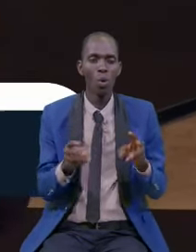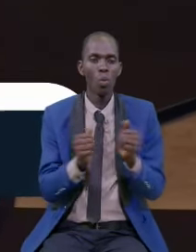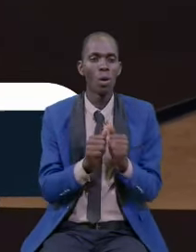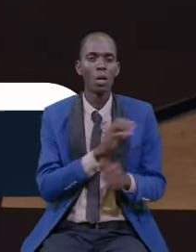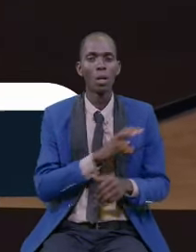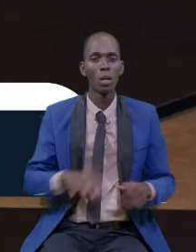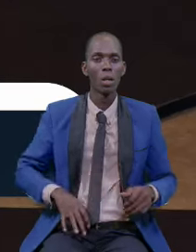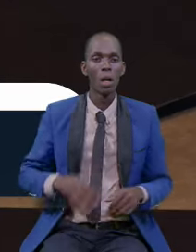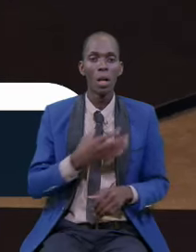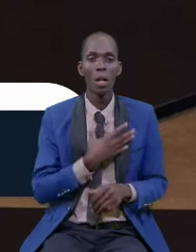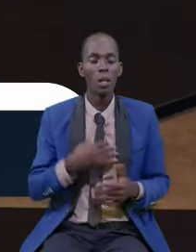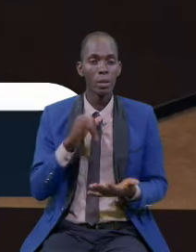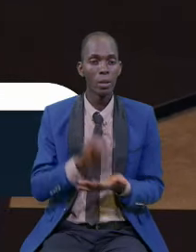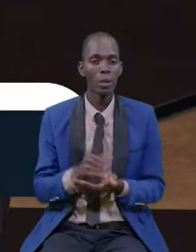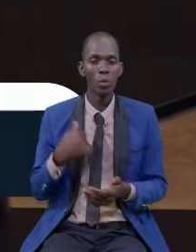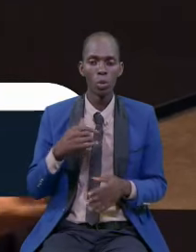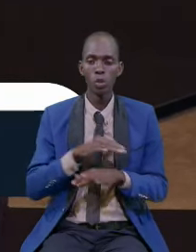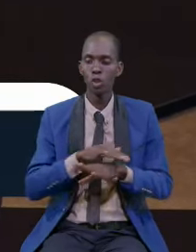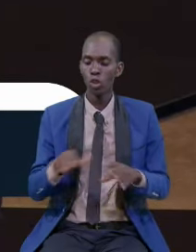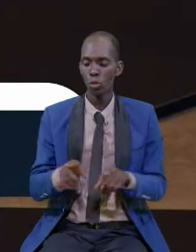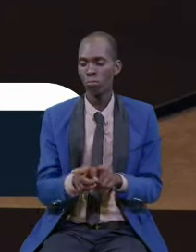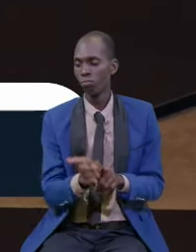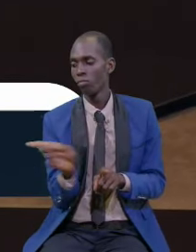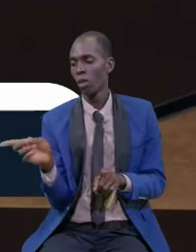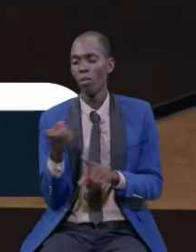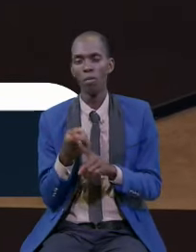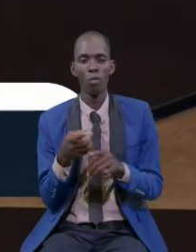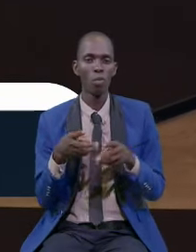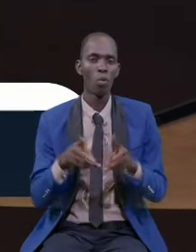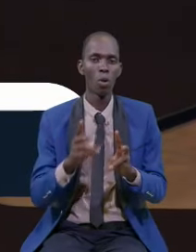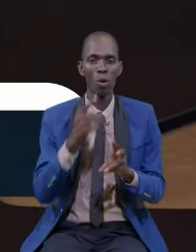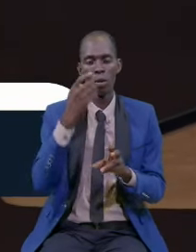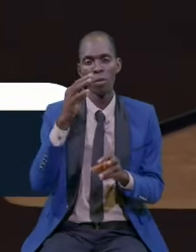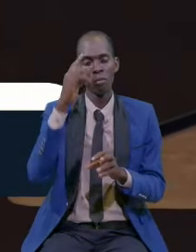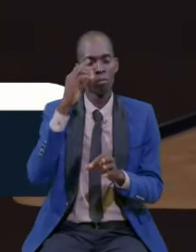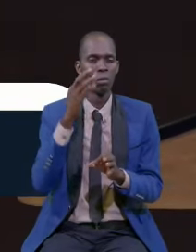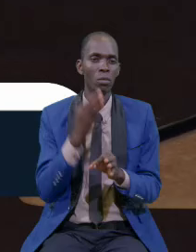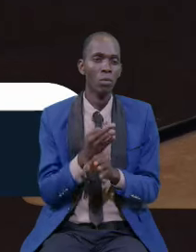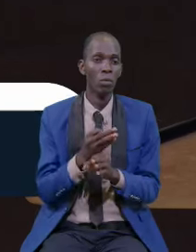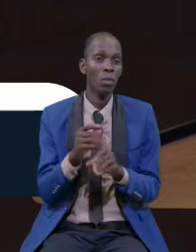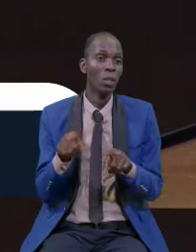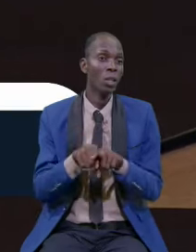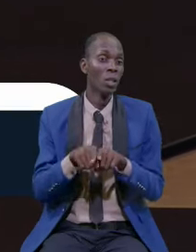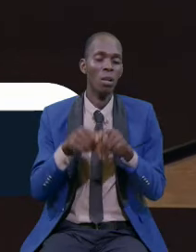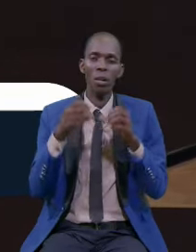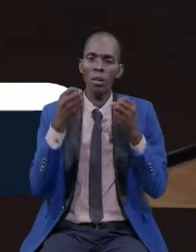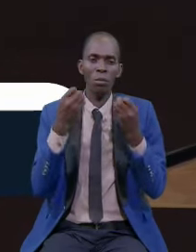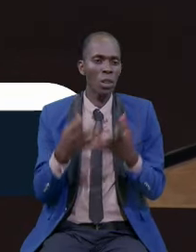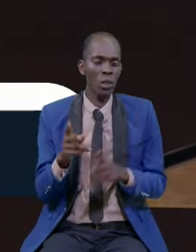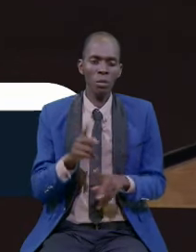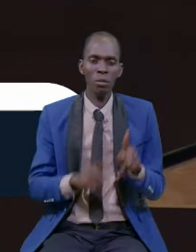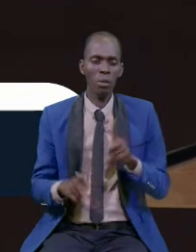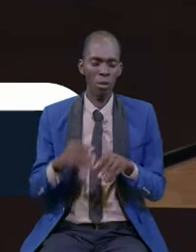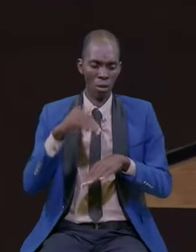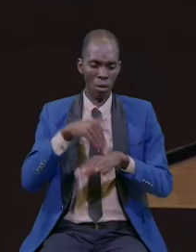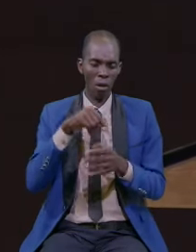the path of faith like many people are deviating in these last days.